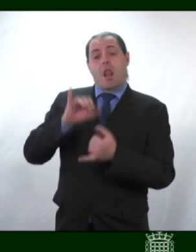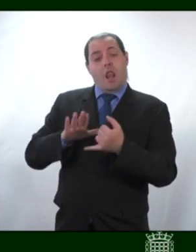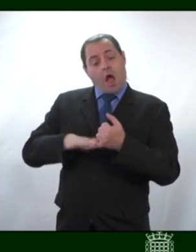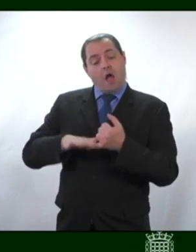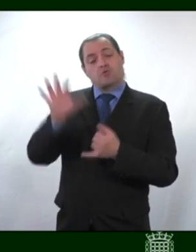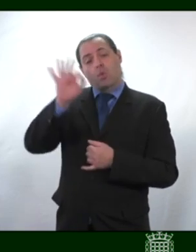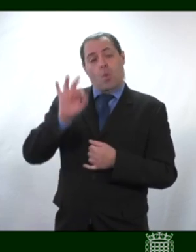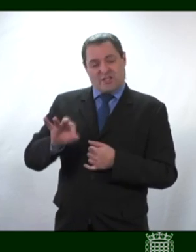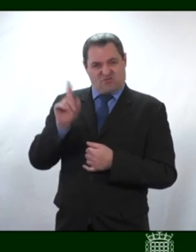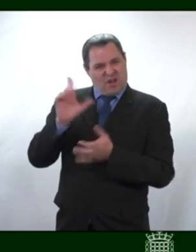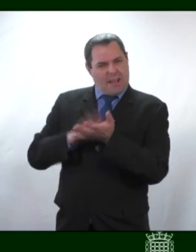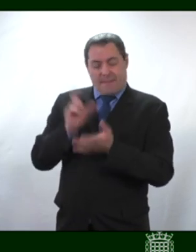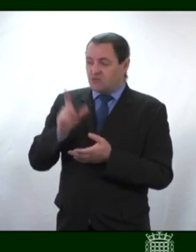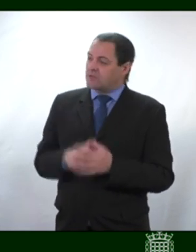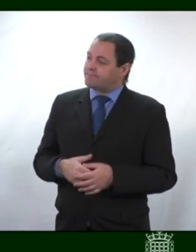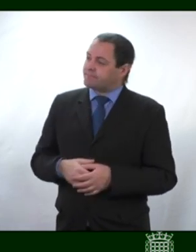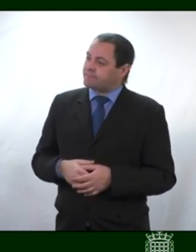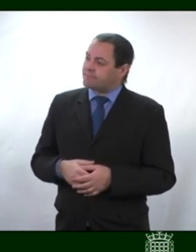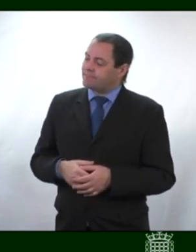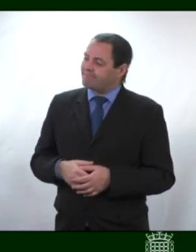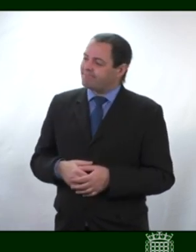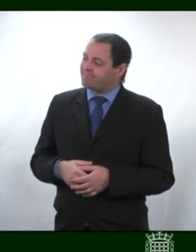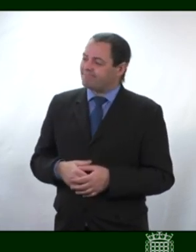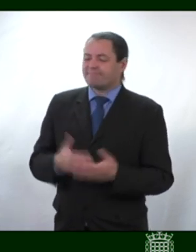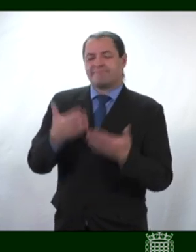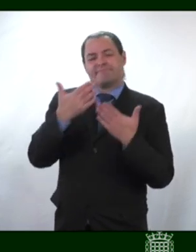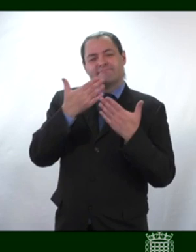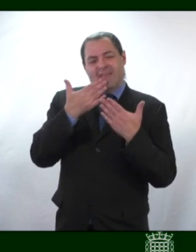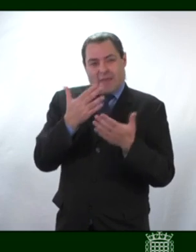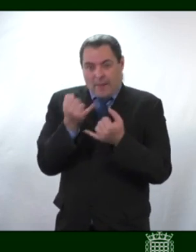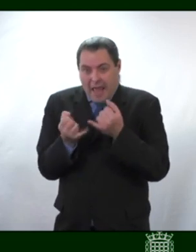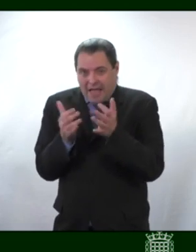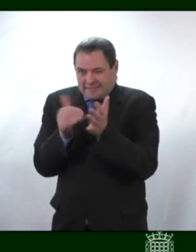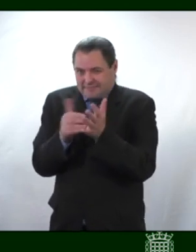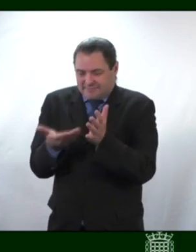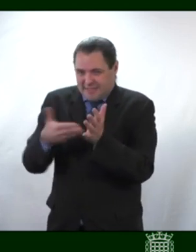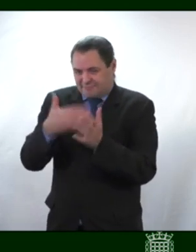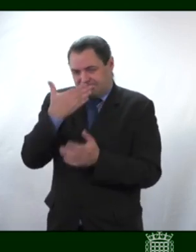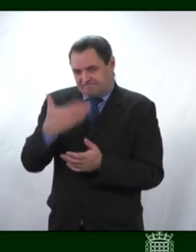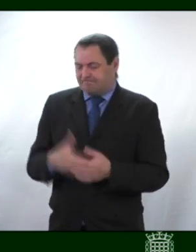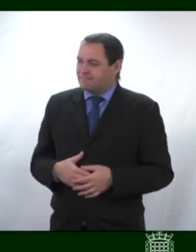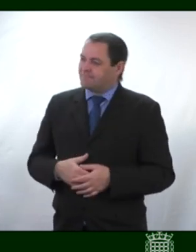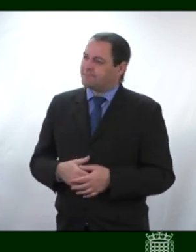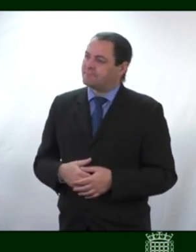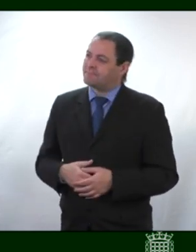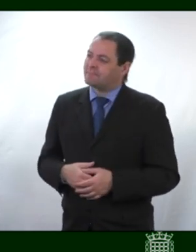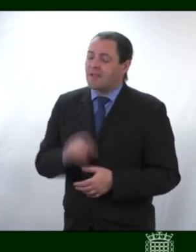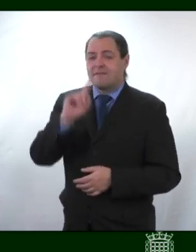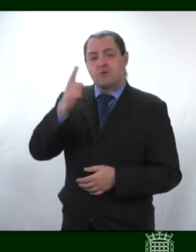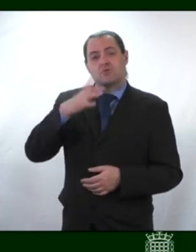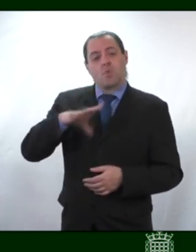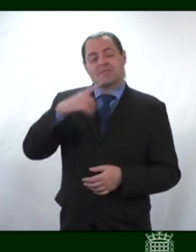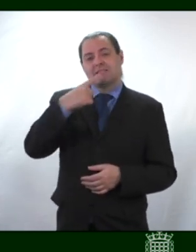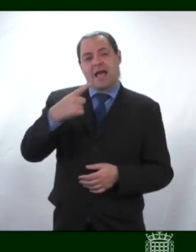with Lucy Powell. Lucy Powell. Thank you for squeezing me in, Mr. Speaker. Can I just say it